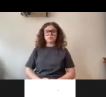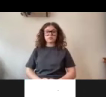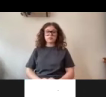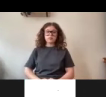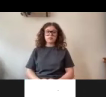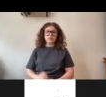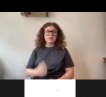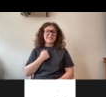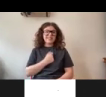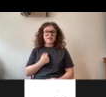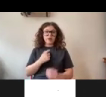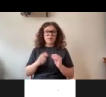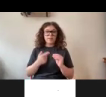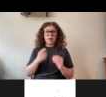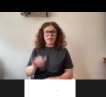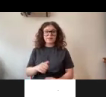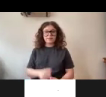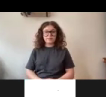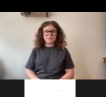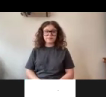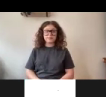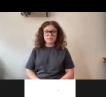Sorry about that. I lost the.